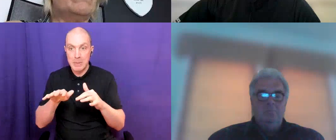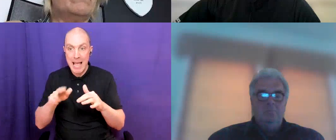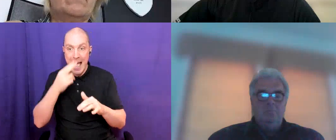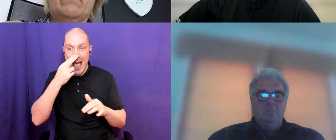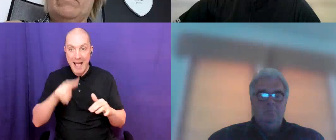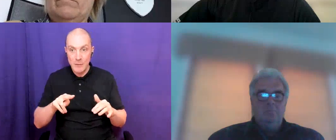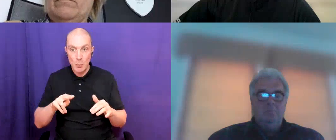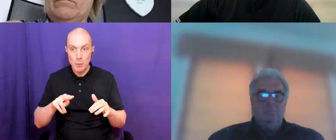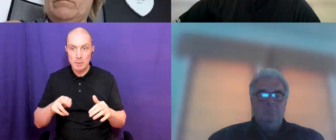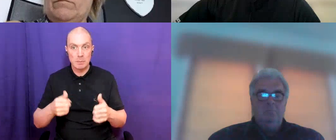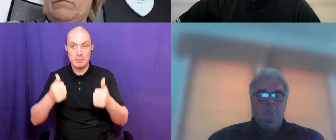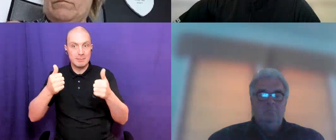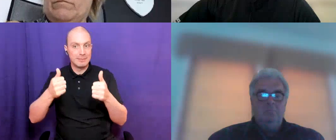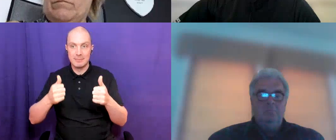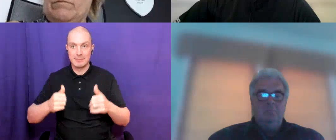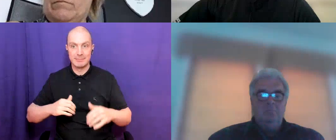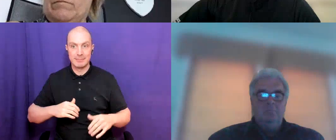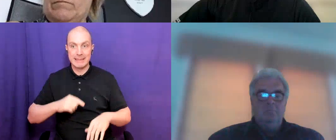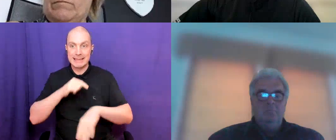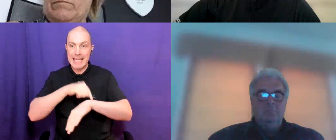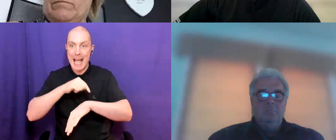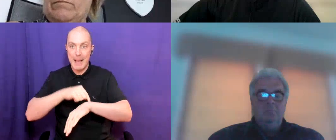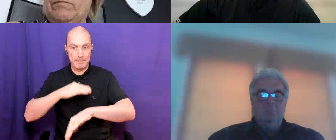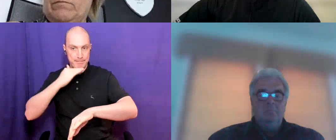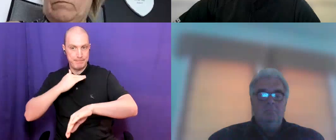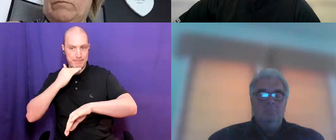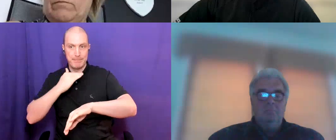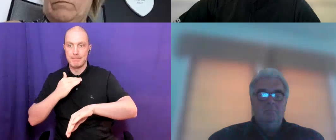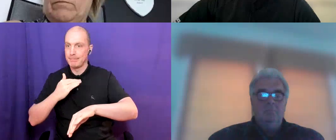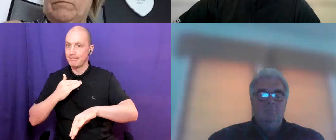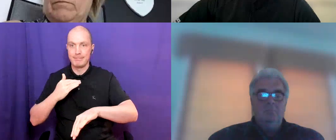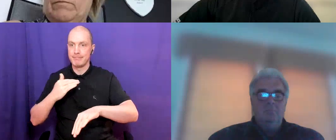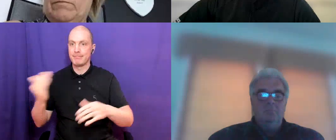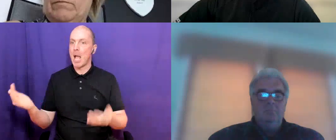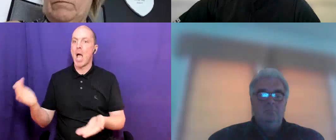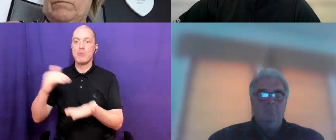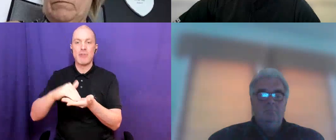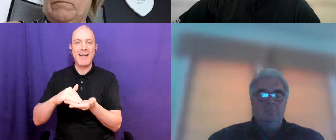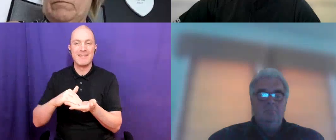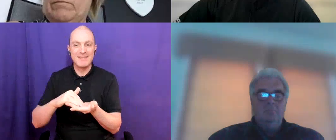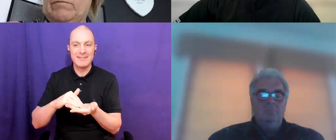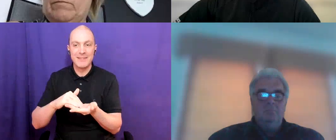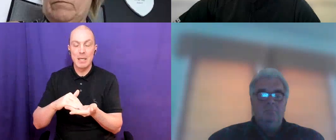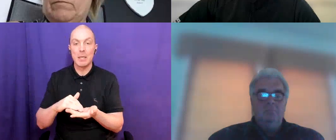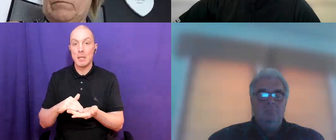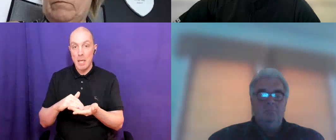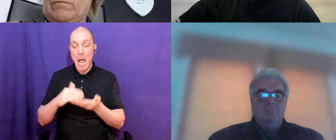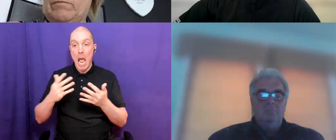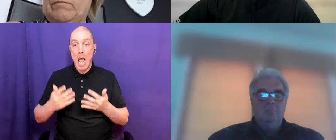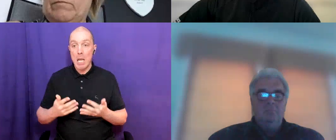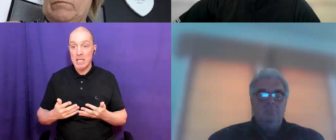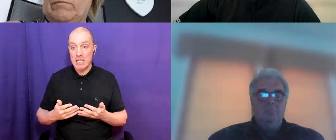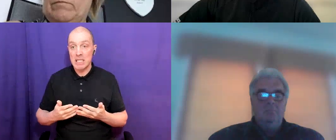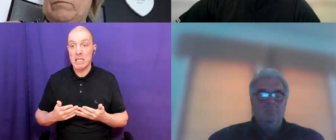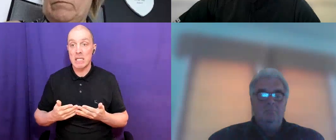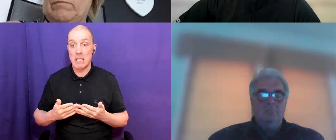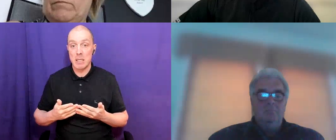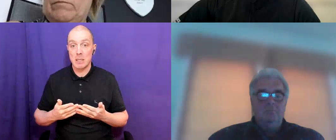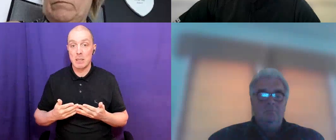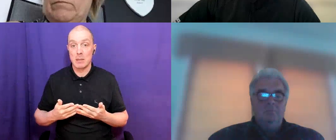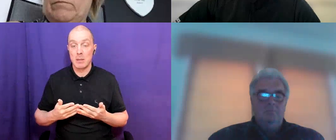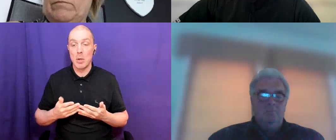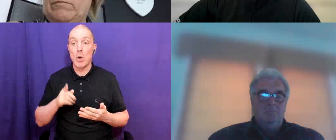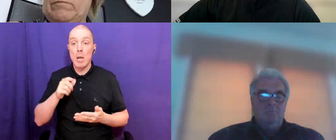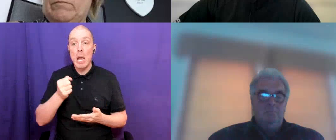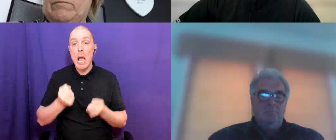within the building in good time for the session starting. I would ask that where possible you depart from the count venue car park promptly